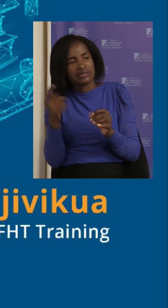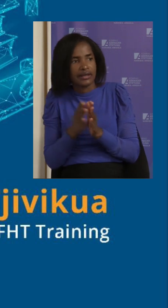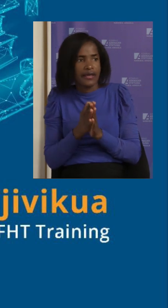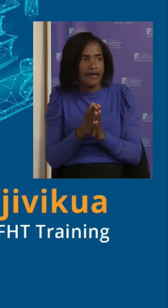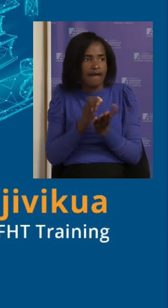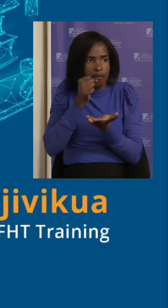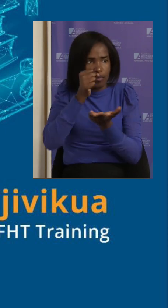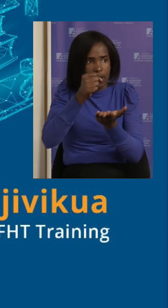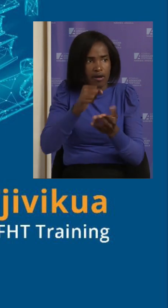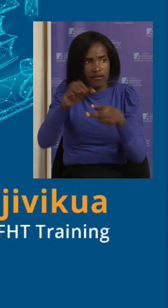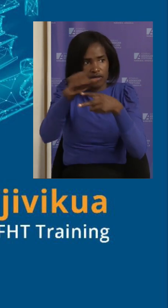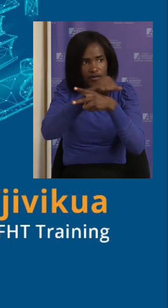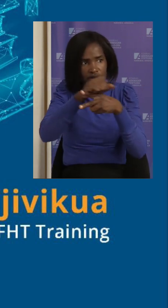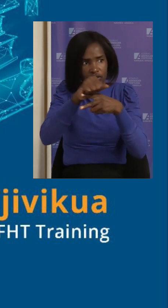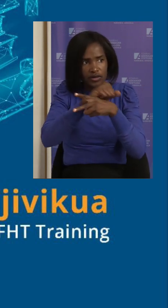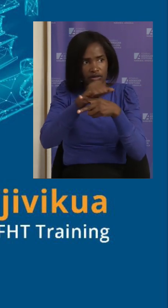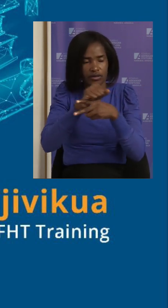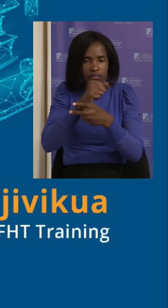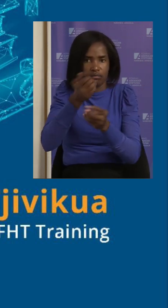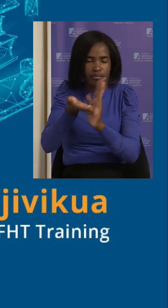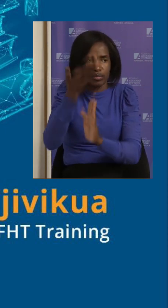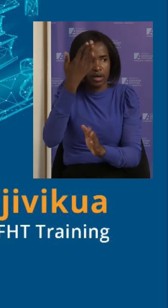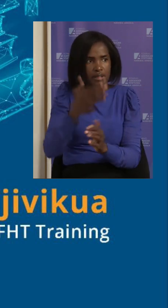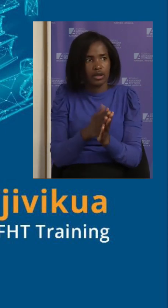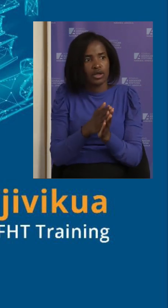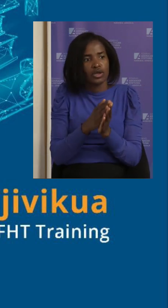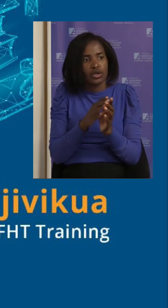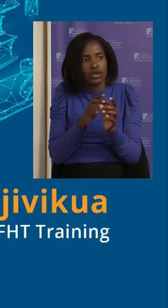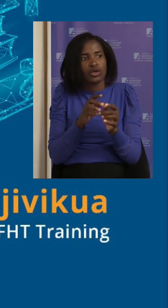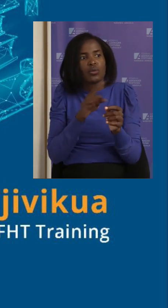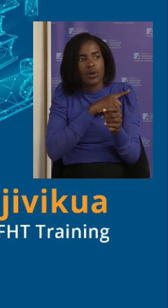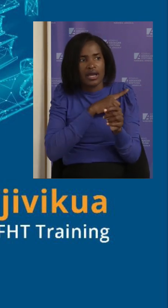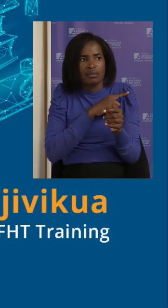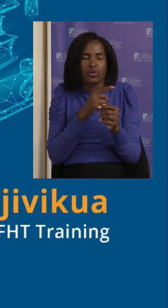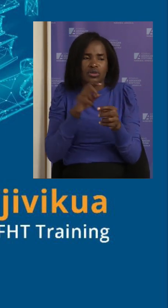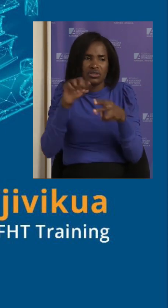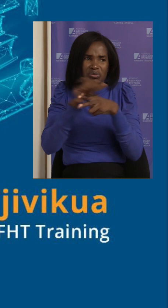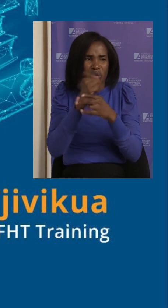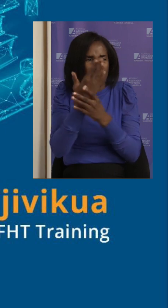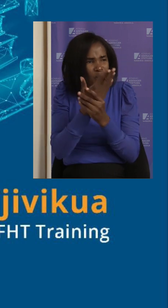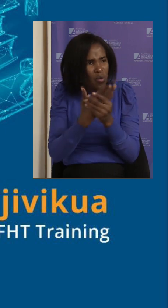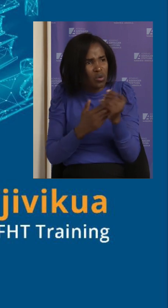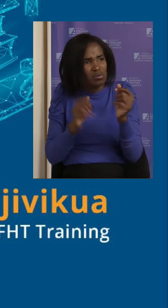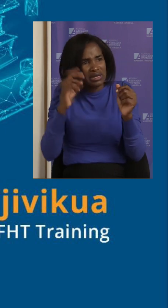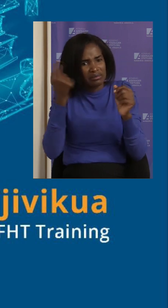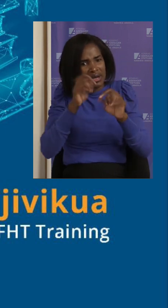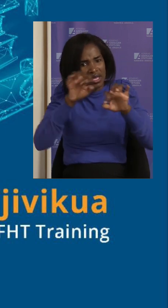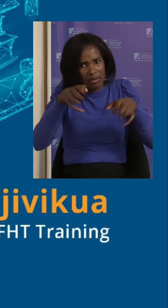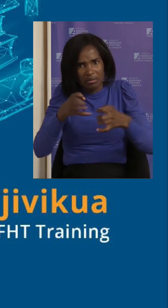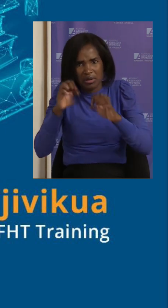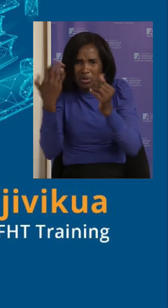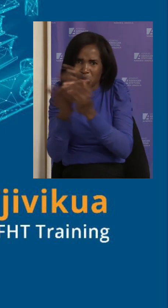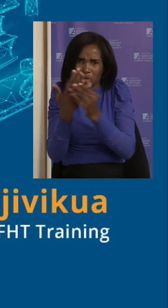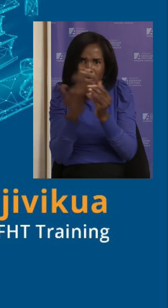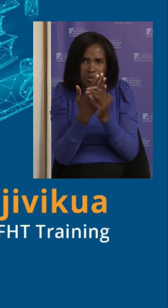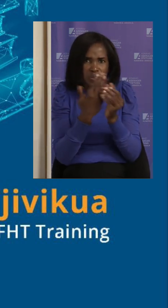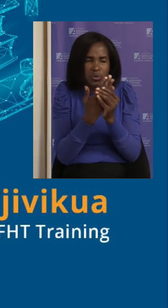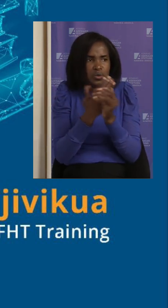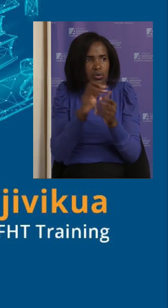vocational institutes must be increased to modernize those establishments and bring them up to world-class